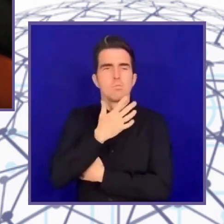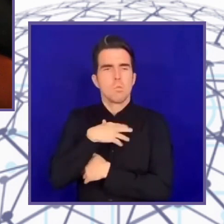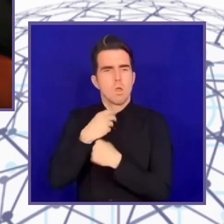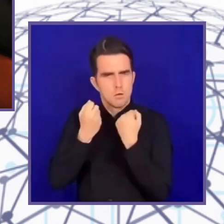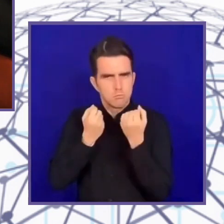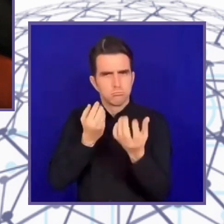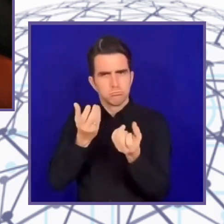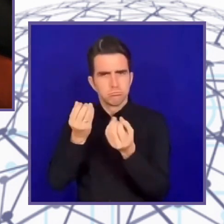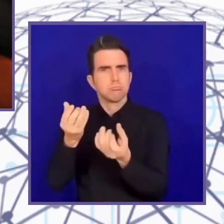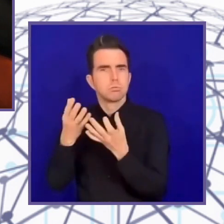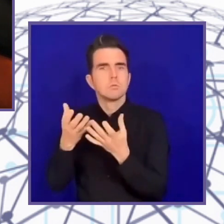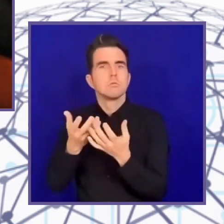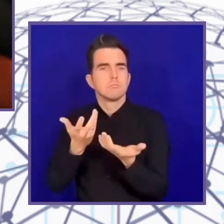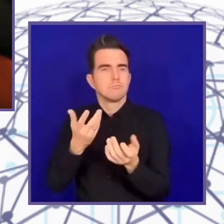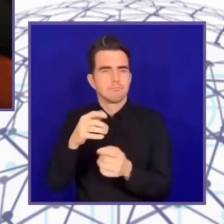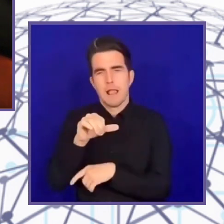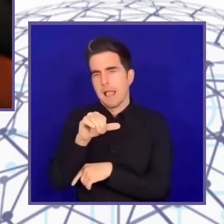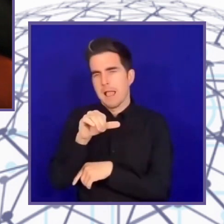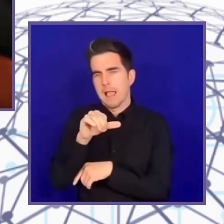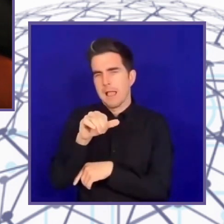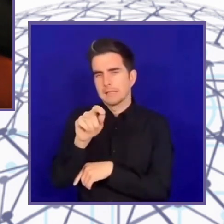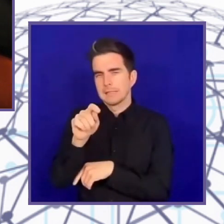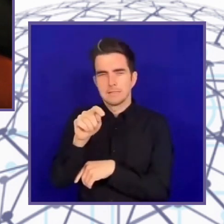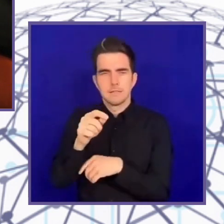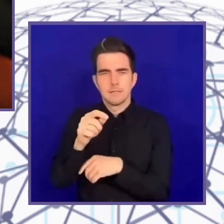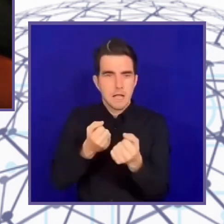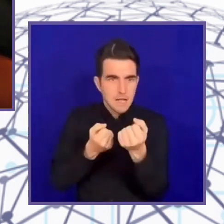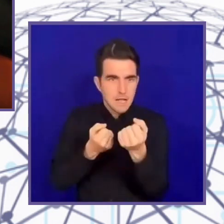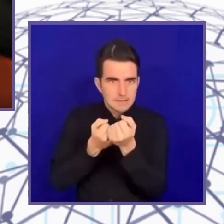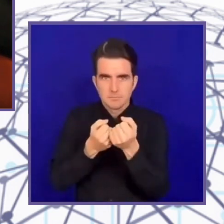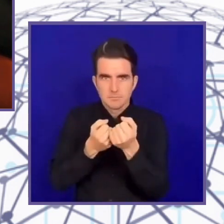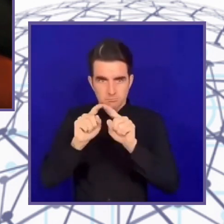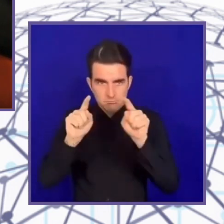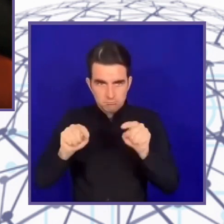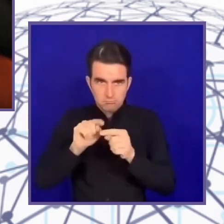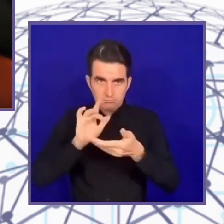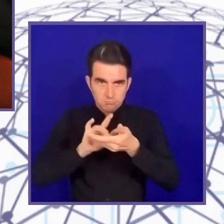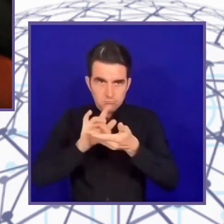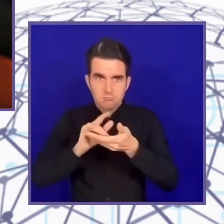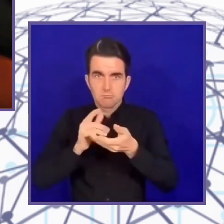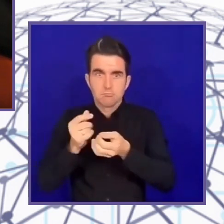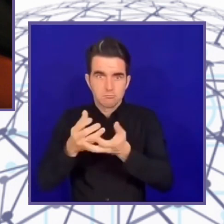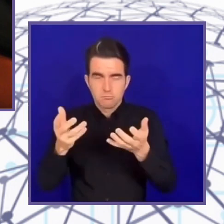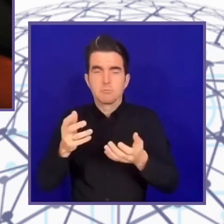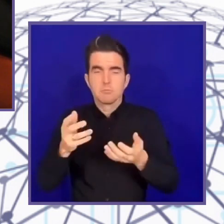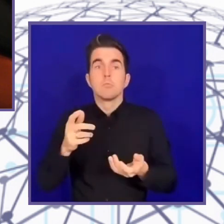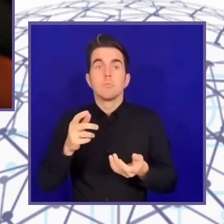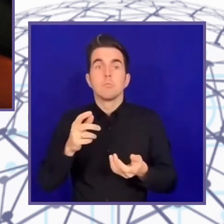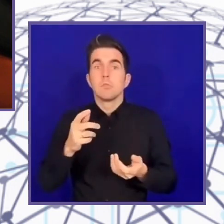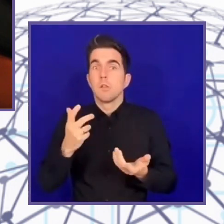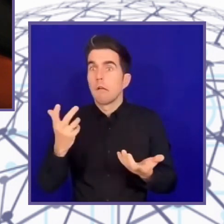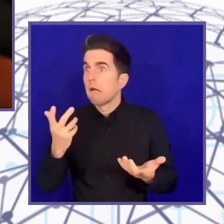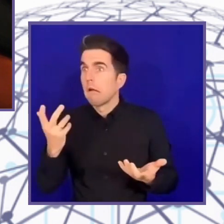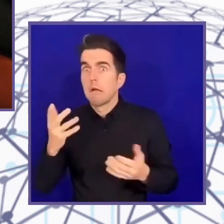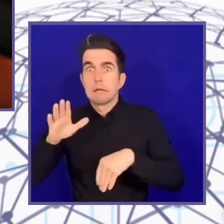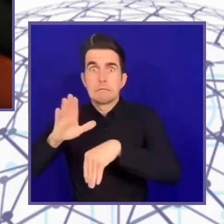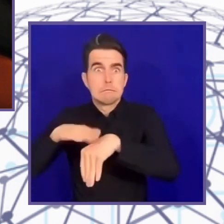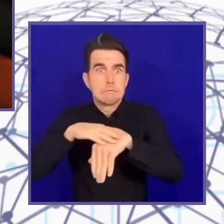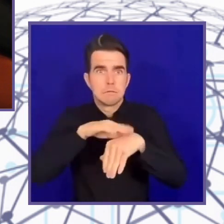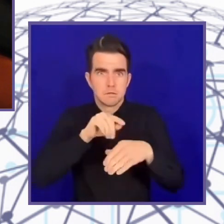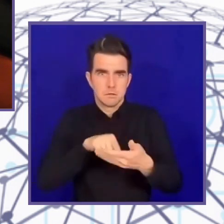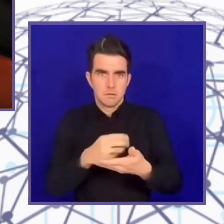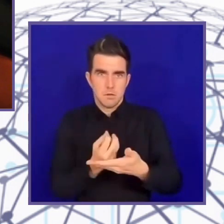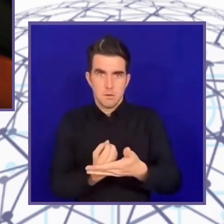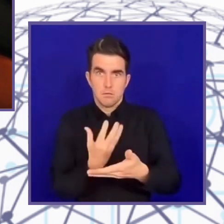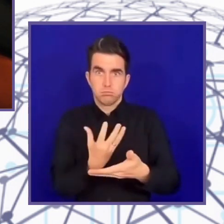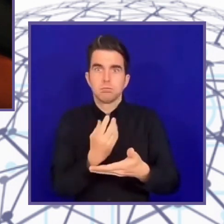of course, is you can't just go somewhere and say, hey, ship me 500 wheelchairs by the day